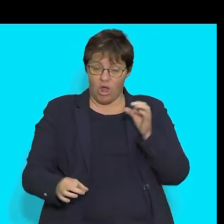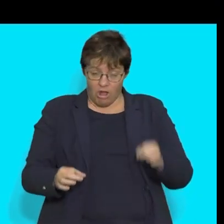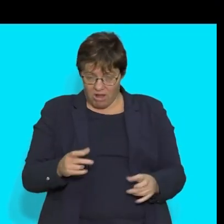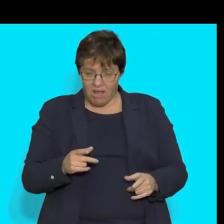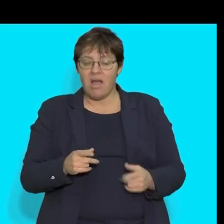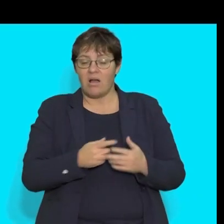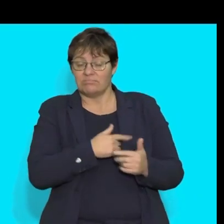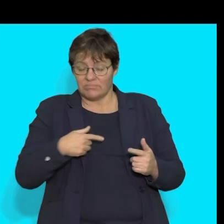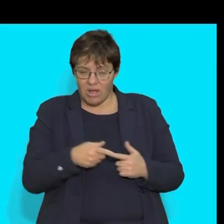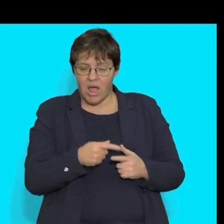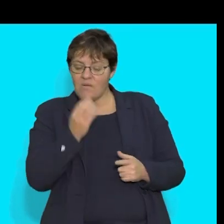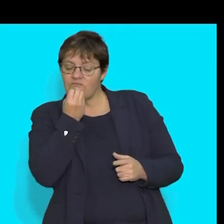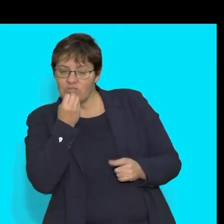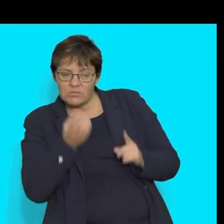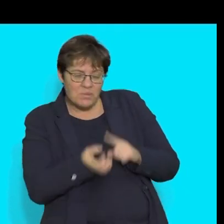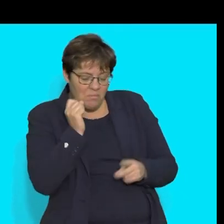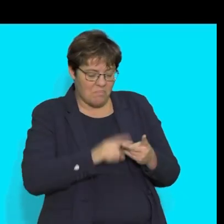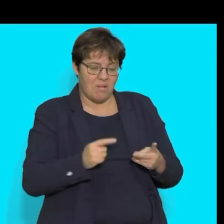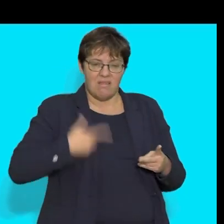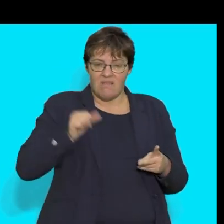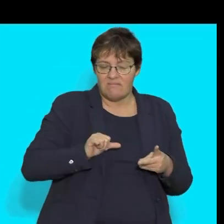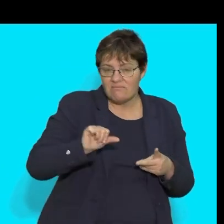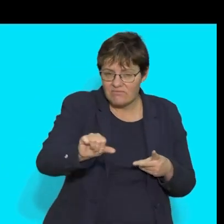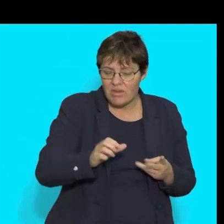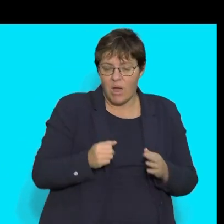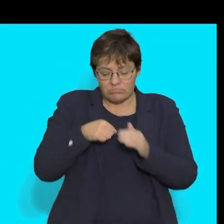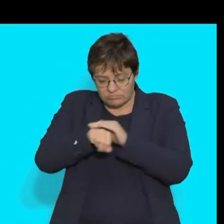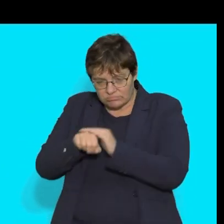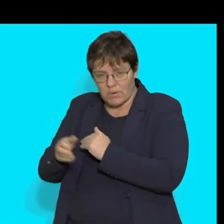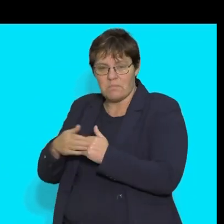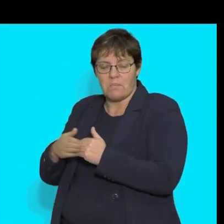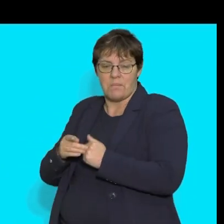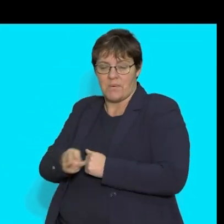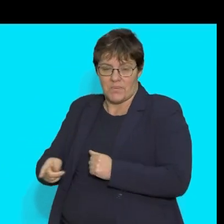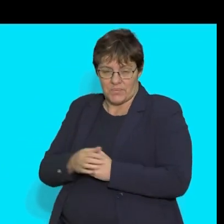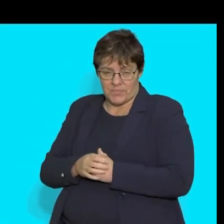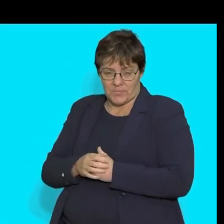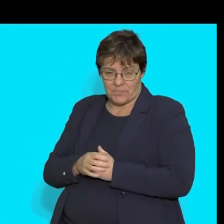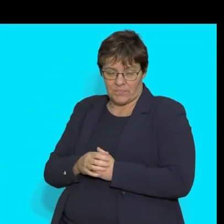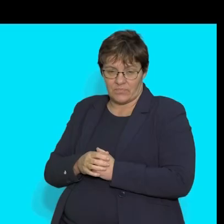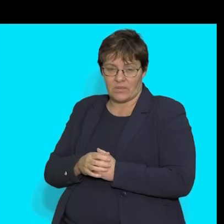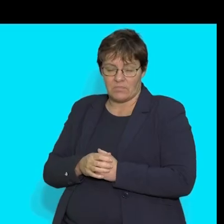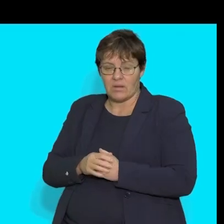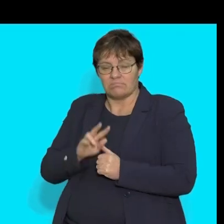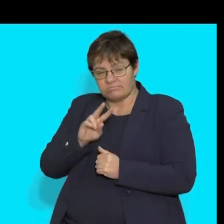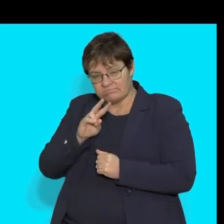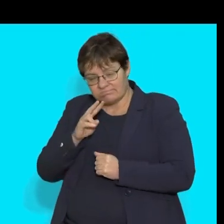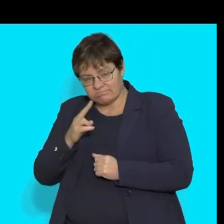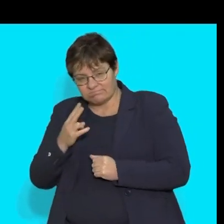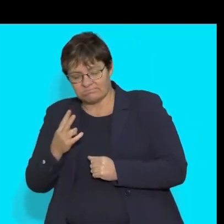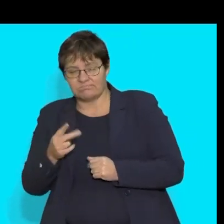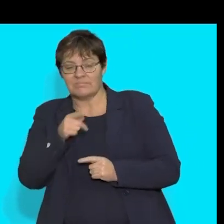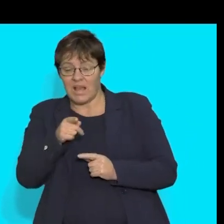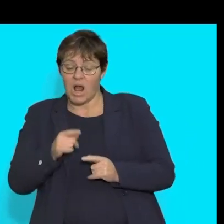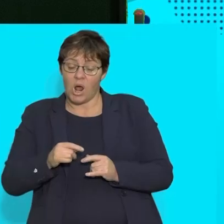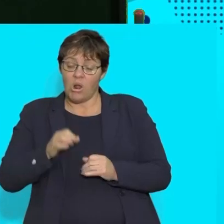could find prey, they survived easier, they produced more offsprings, gradually leading to the number